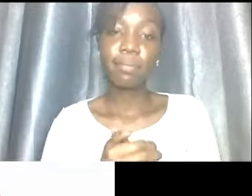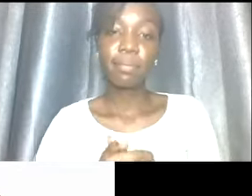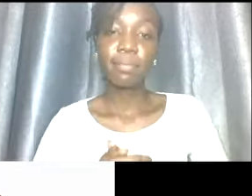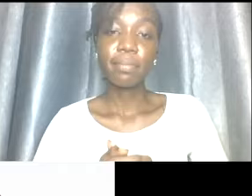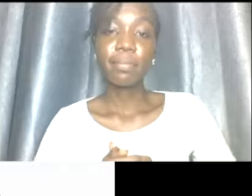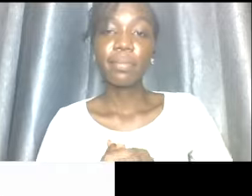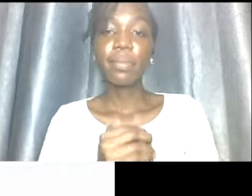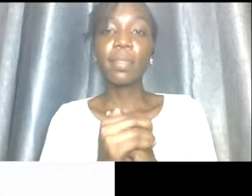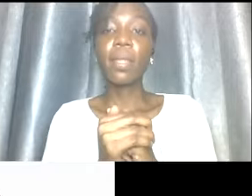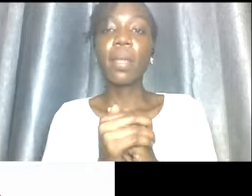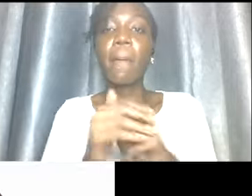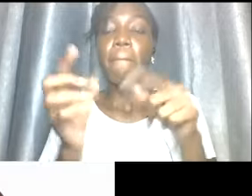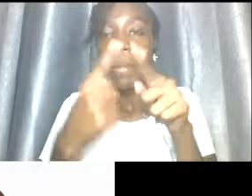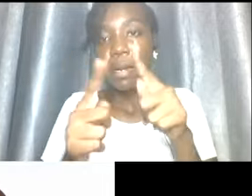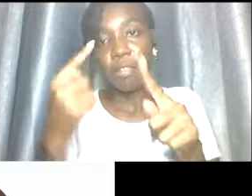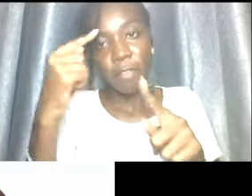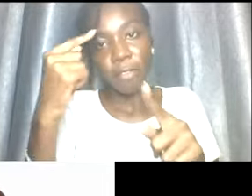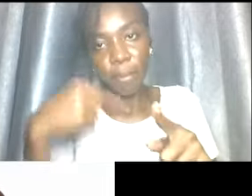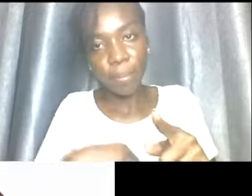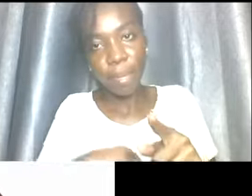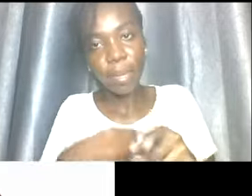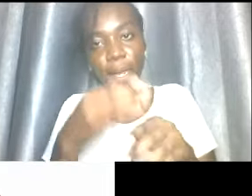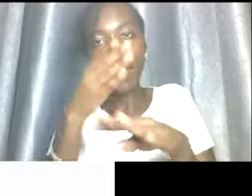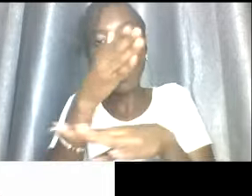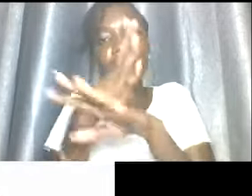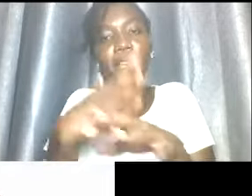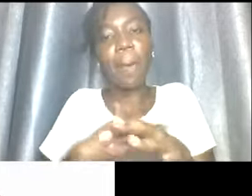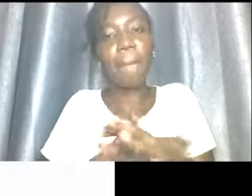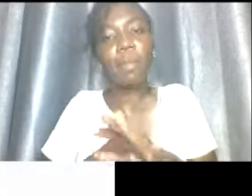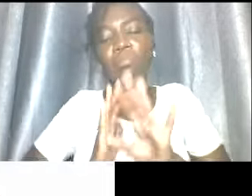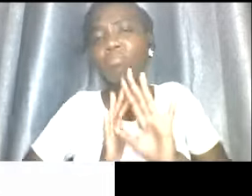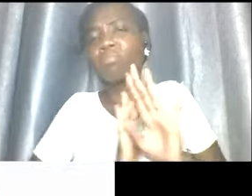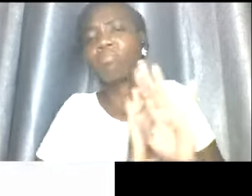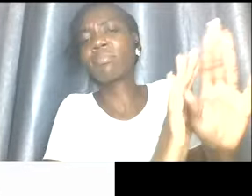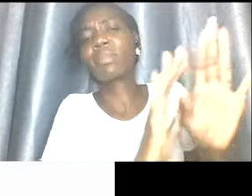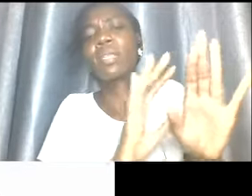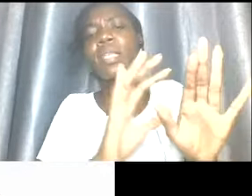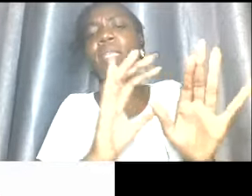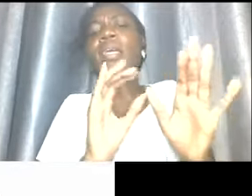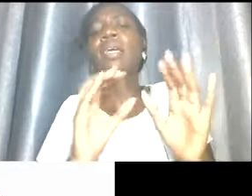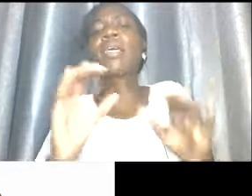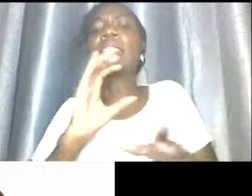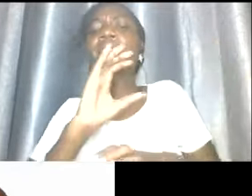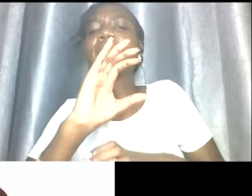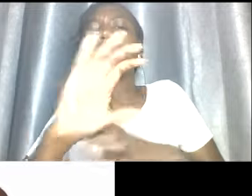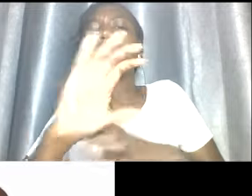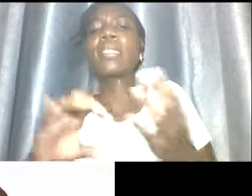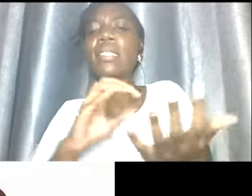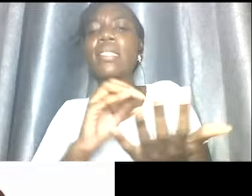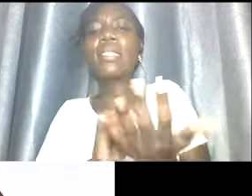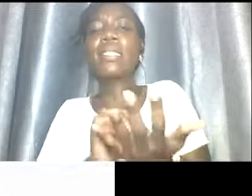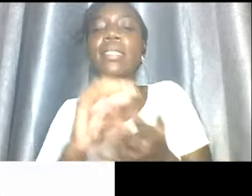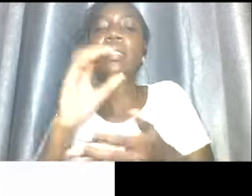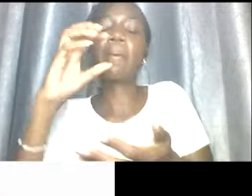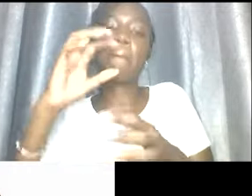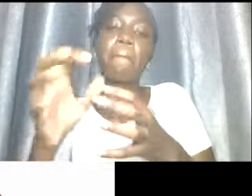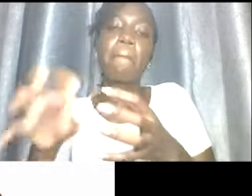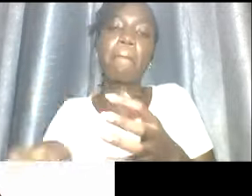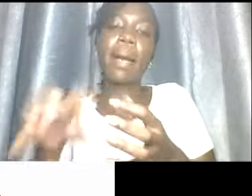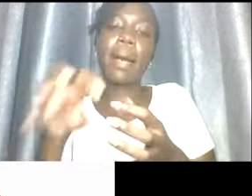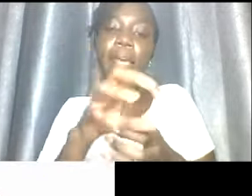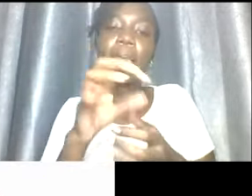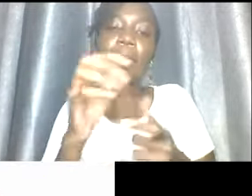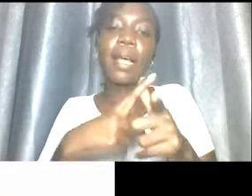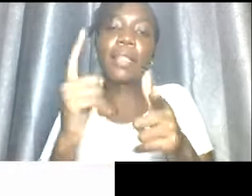Now, for me, after I would have left city markets at the tender age of 18, I had no desire to work at